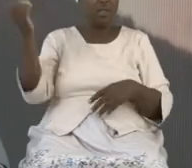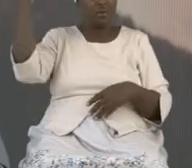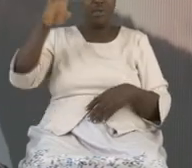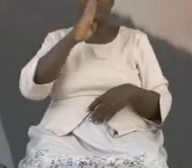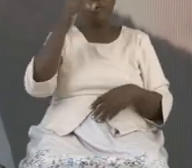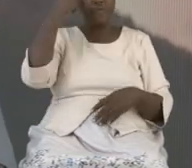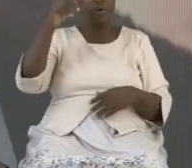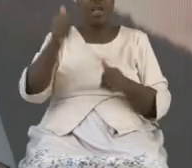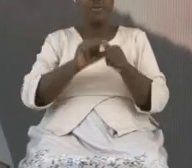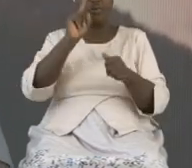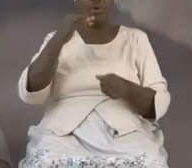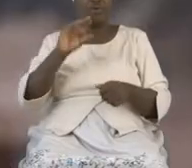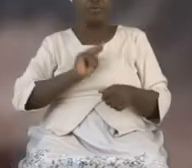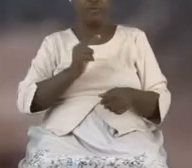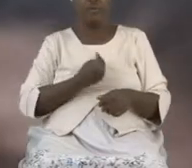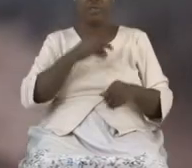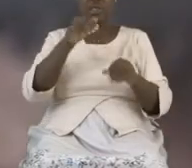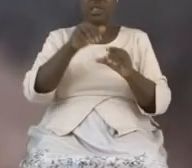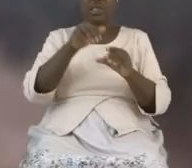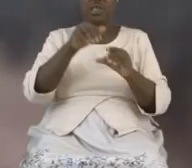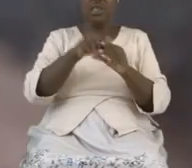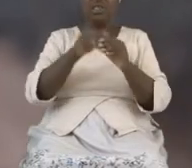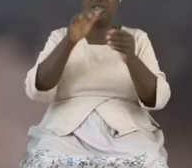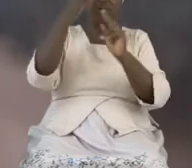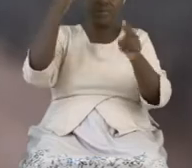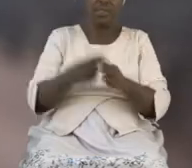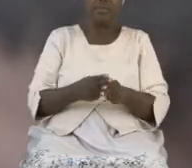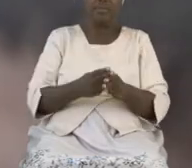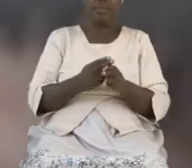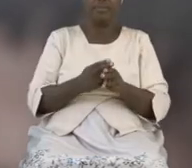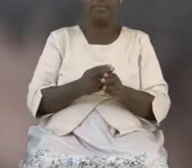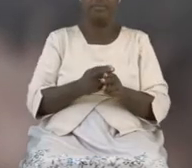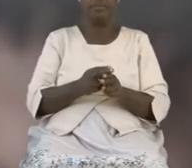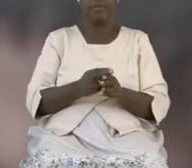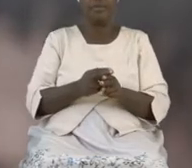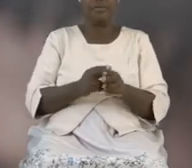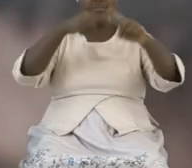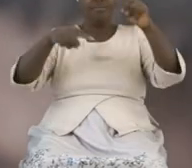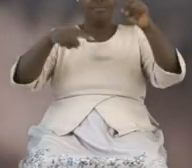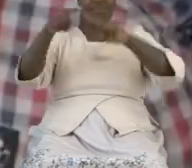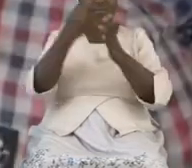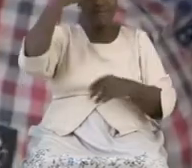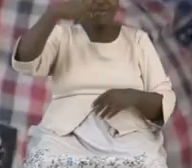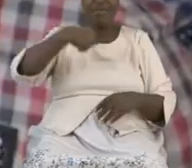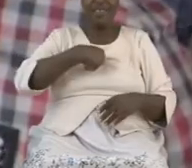us in Jesus' name. For me. I said for